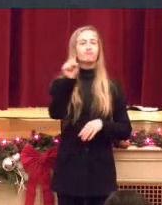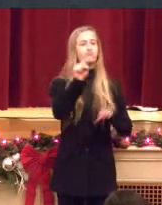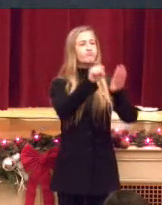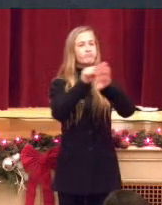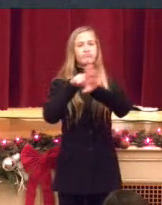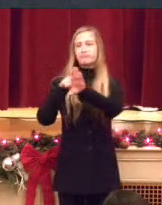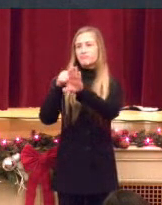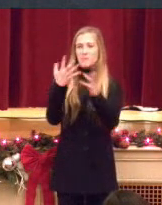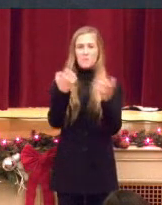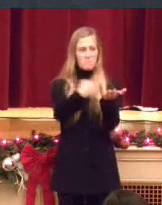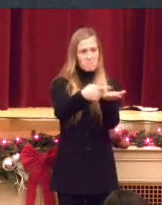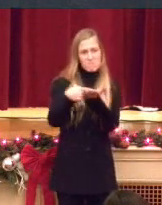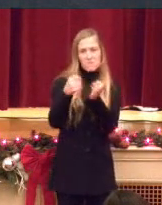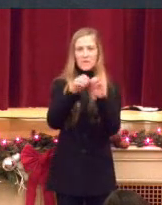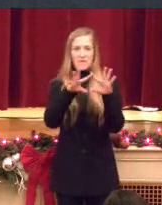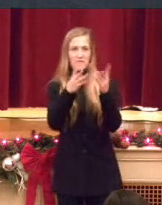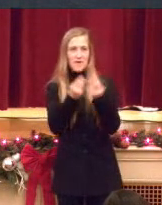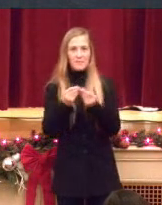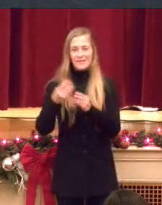name was Carlos.